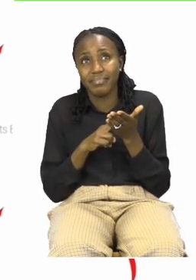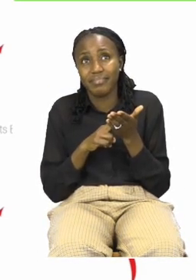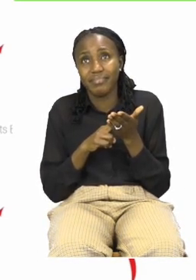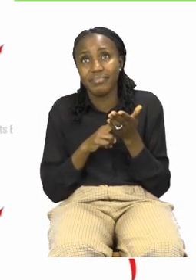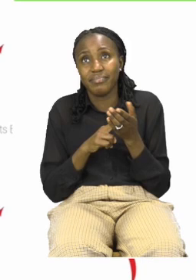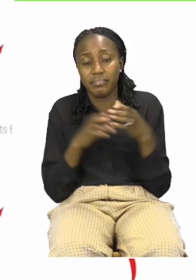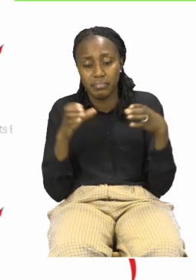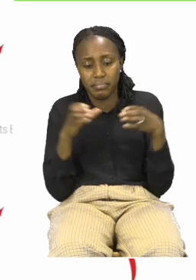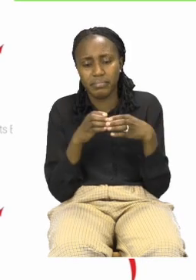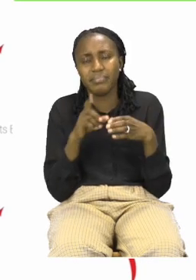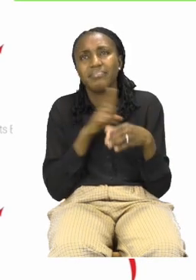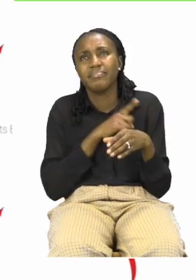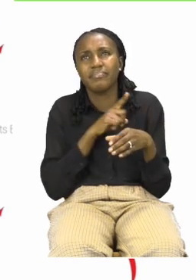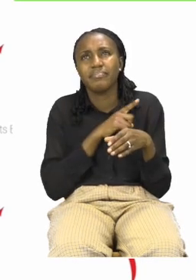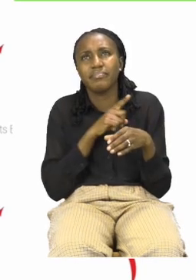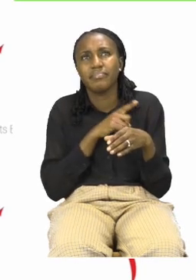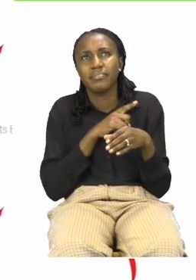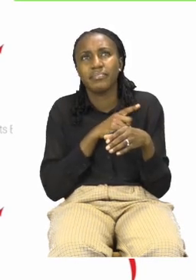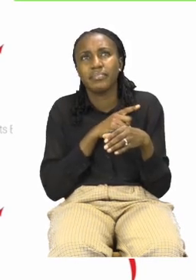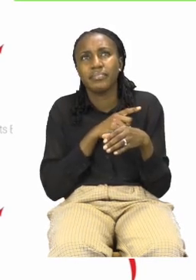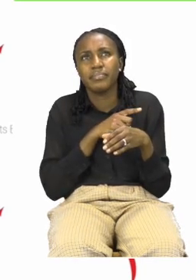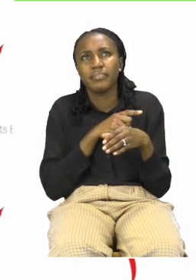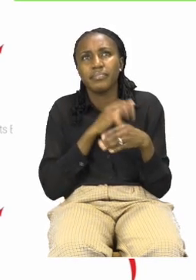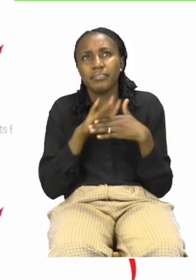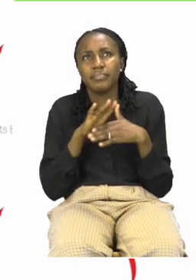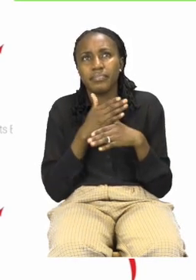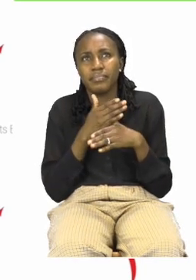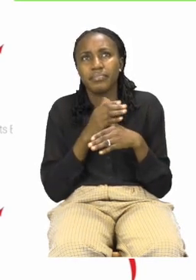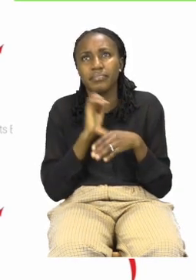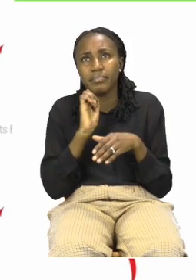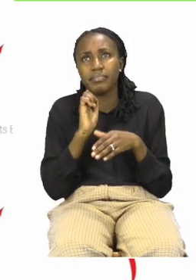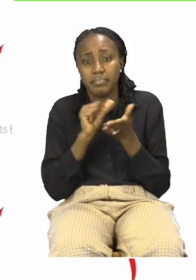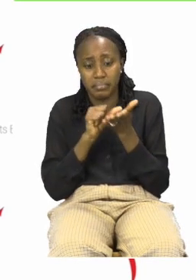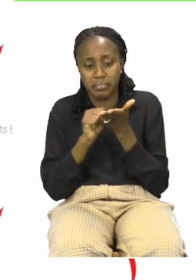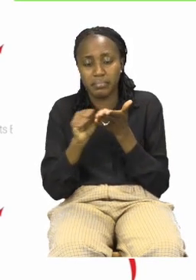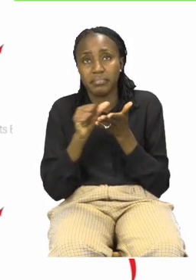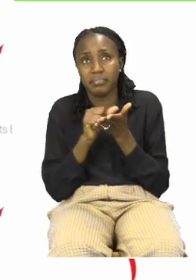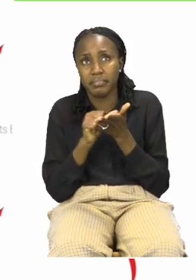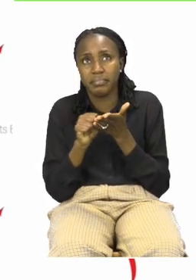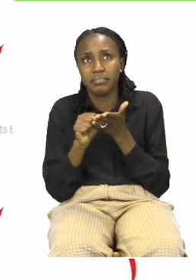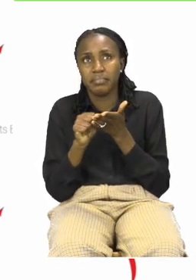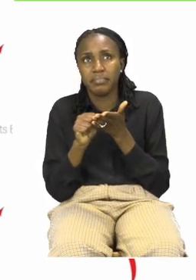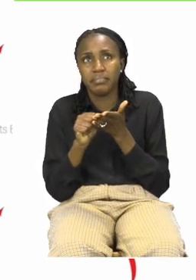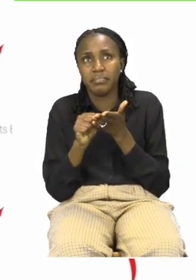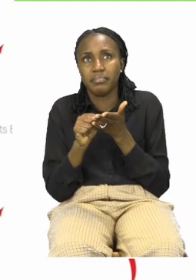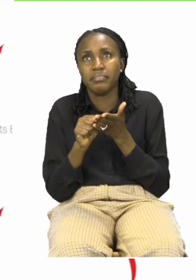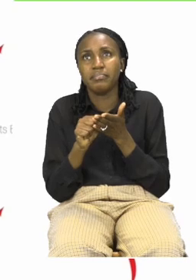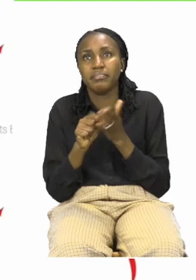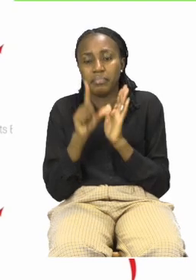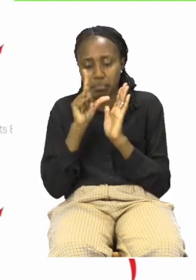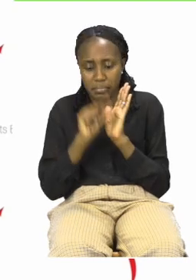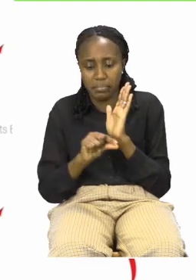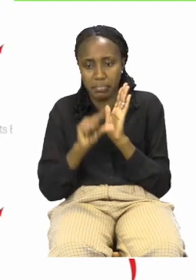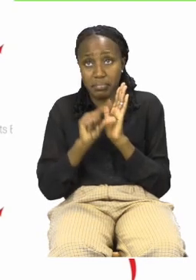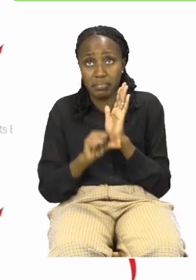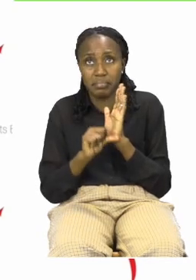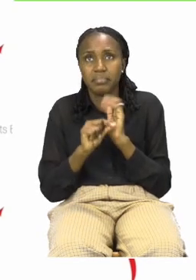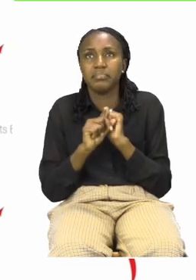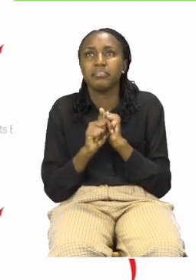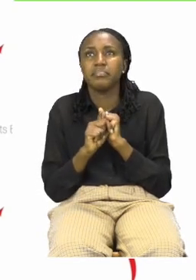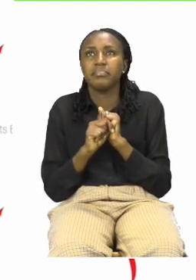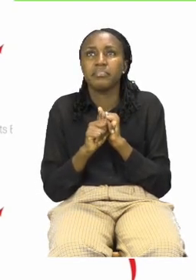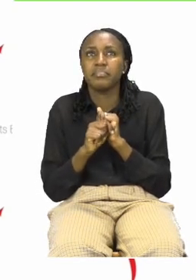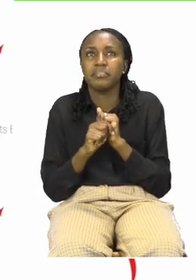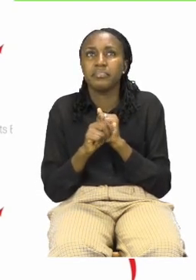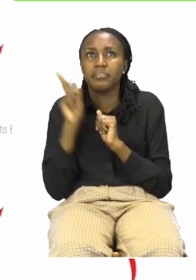for doing that is that your round fees that you play with is much cheaper. And you